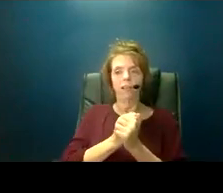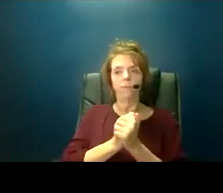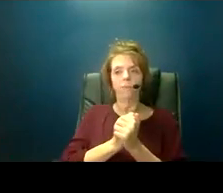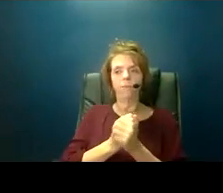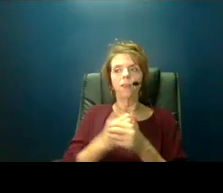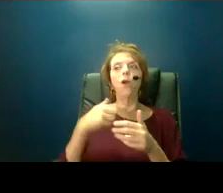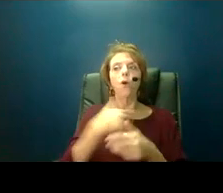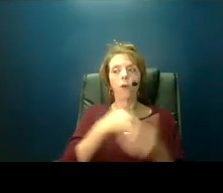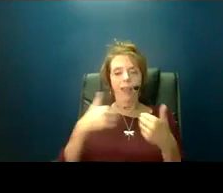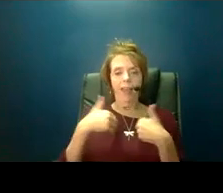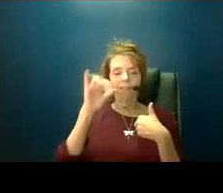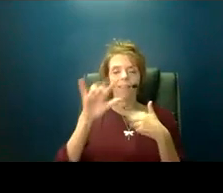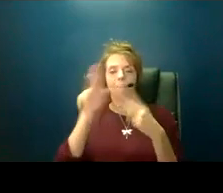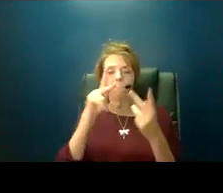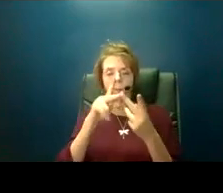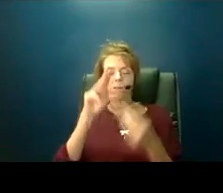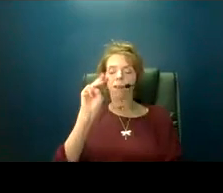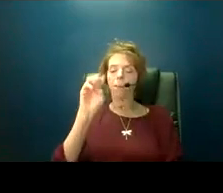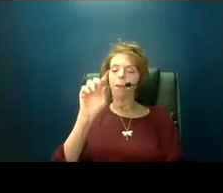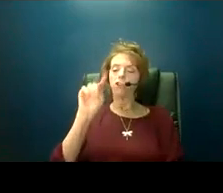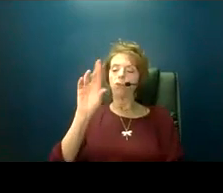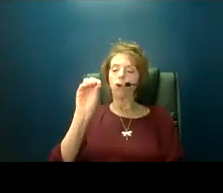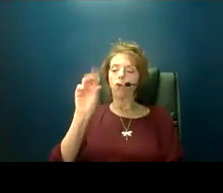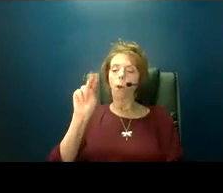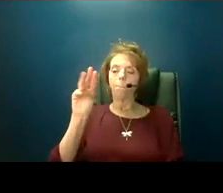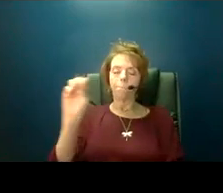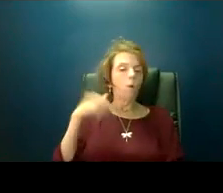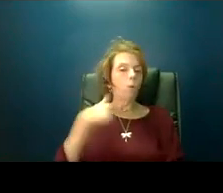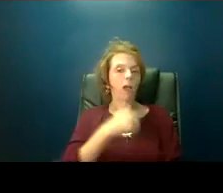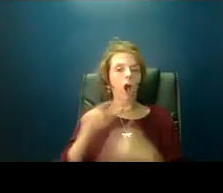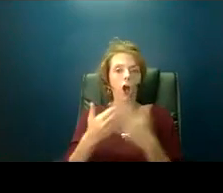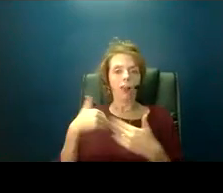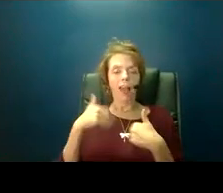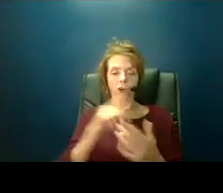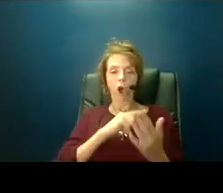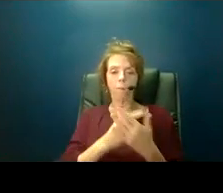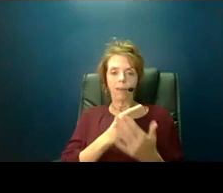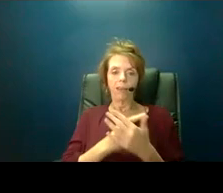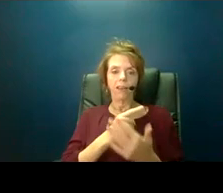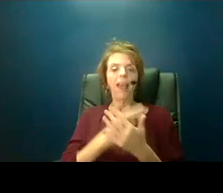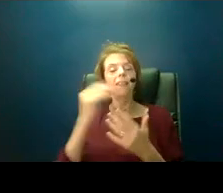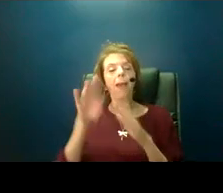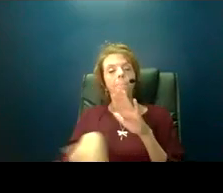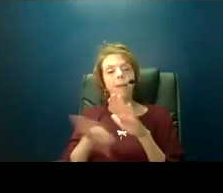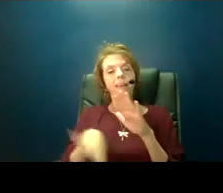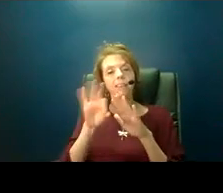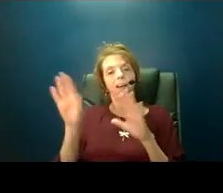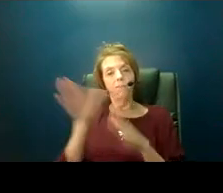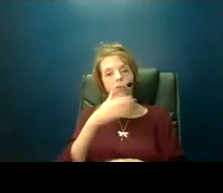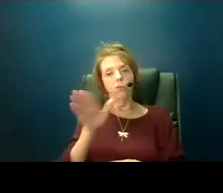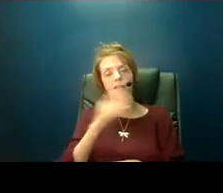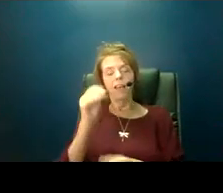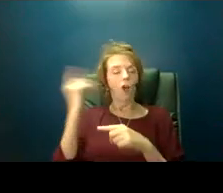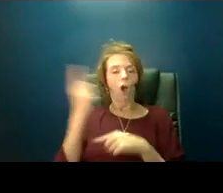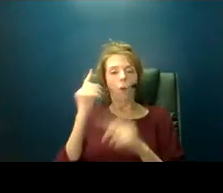We have that perfect metronome. We all have a heartbeat, so we got that basis of music and that drum beat always going. We can